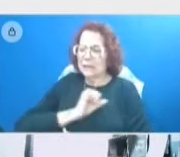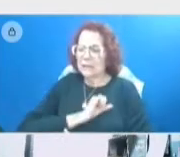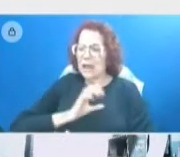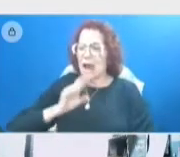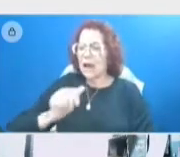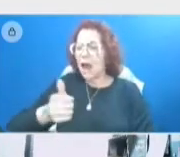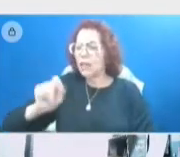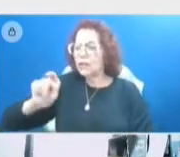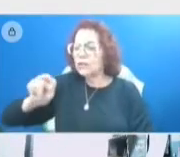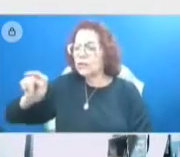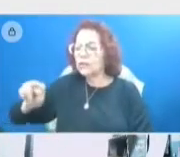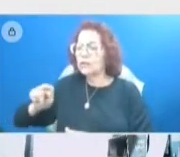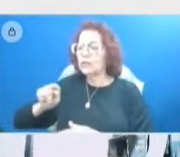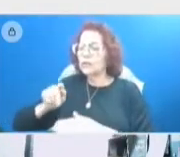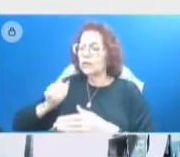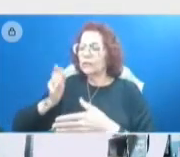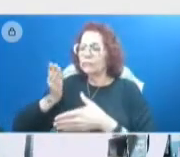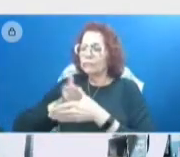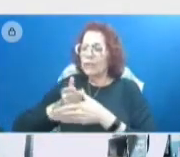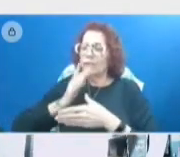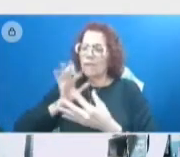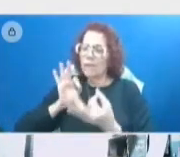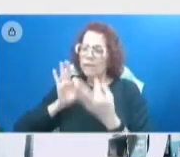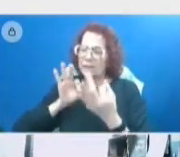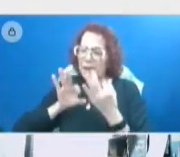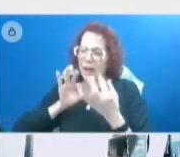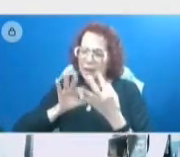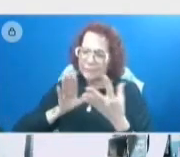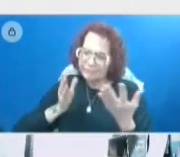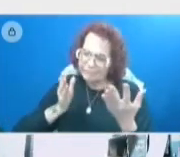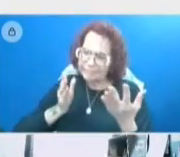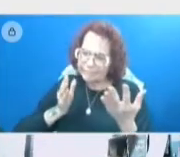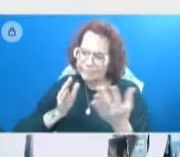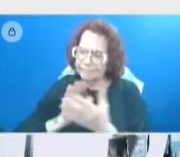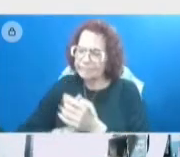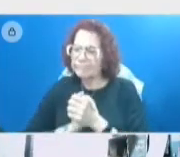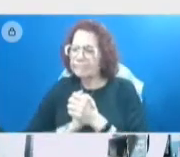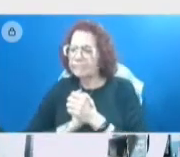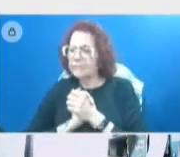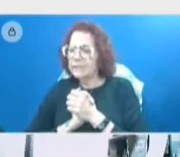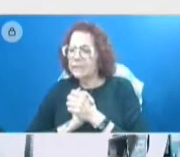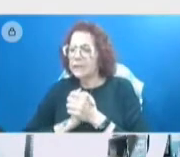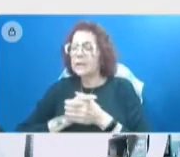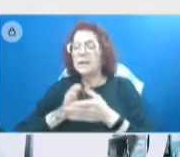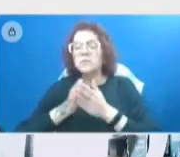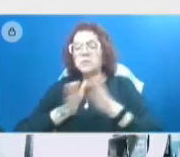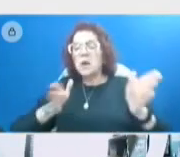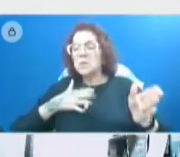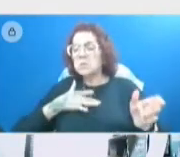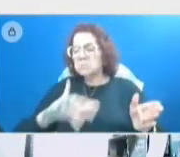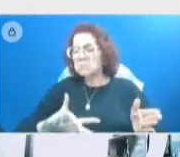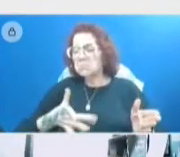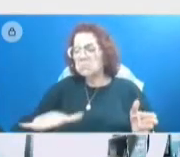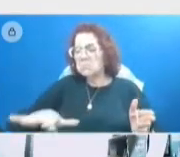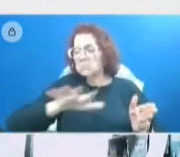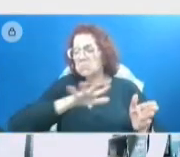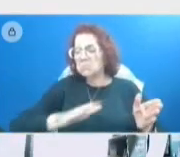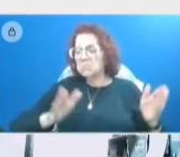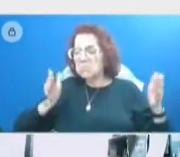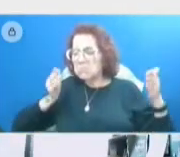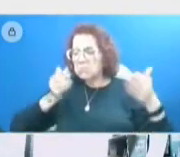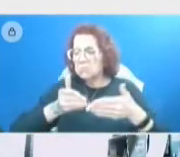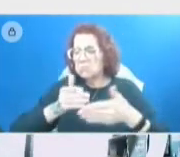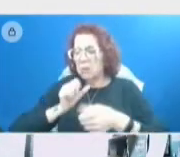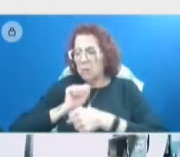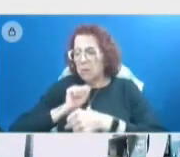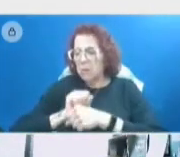ask for feedback as well. In general, we continue to work towards making the initial